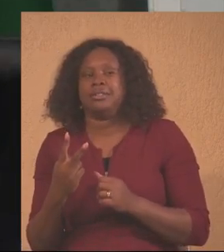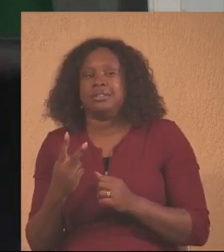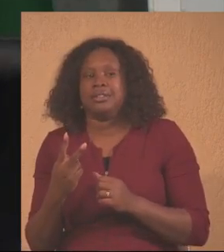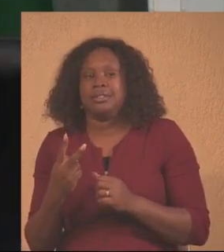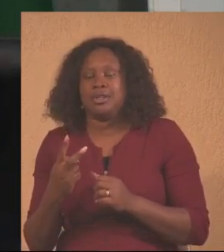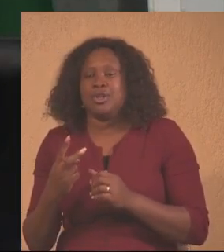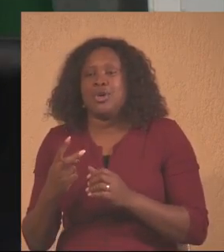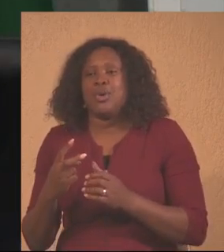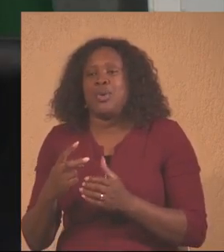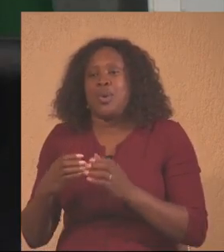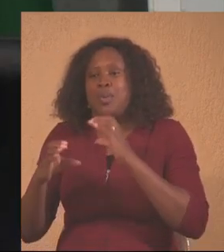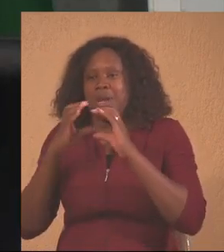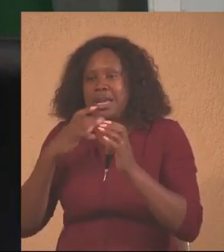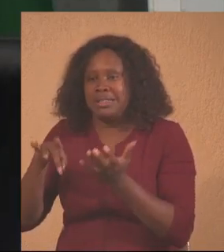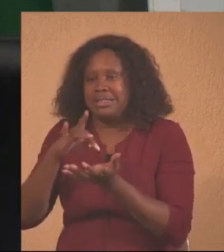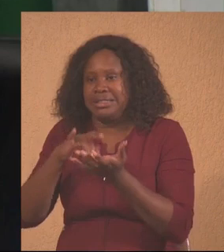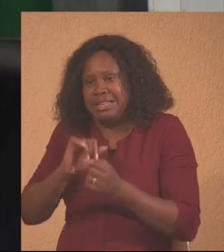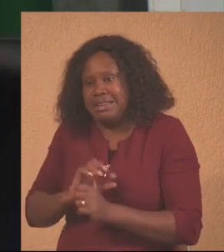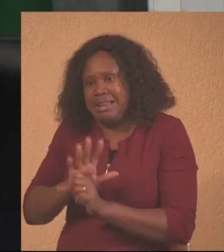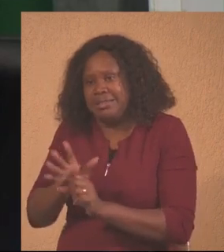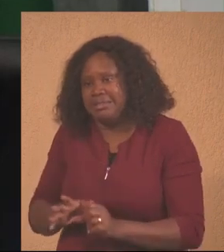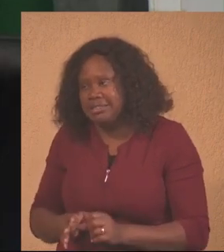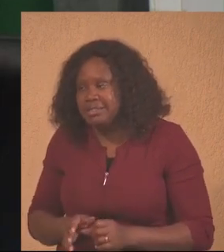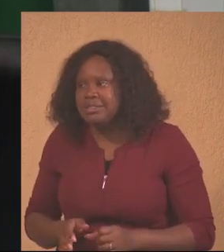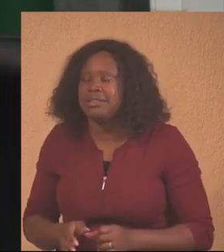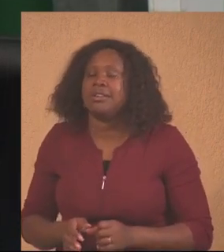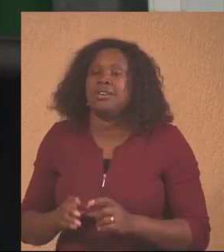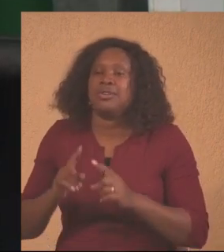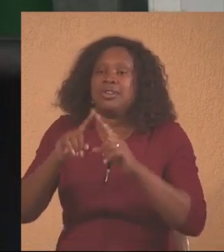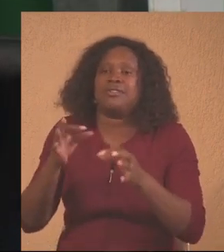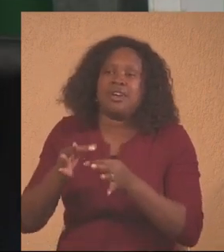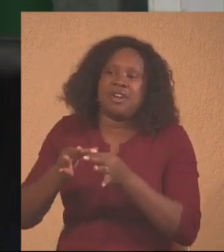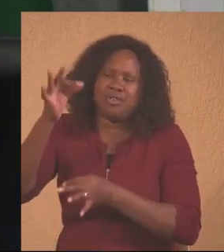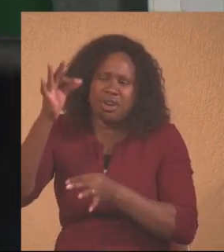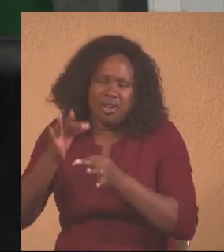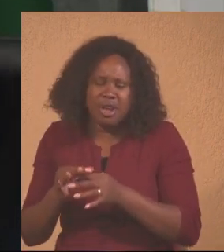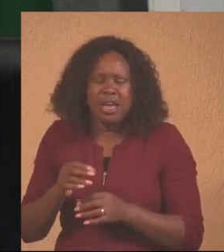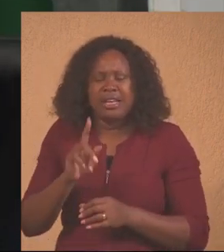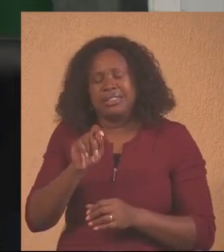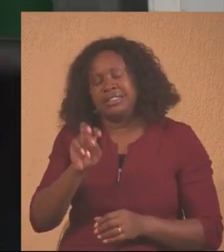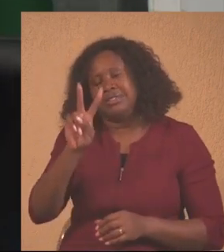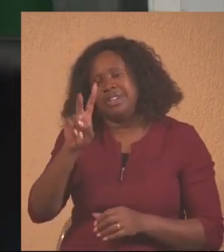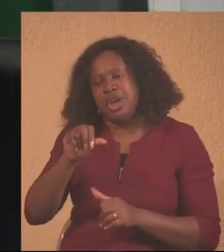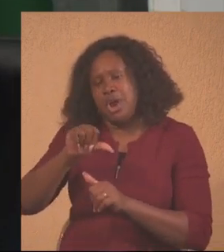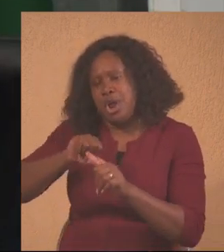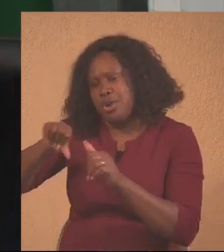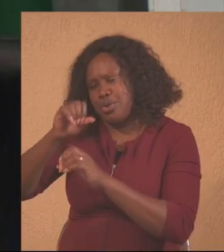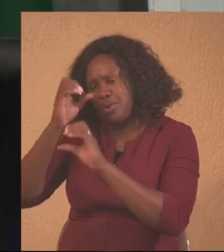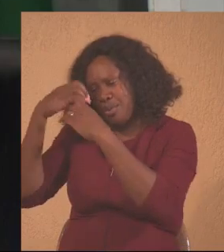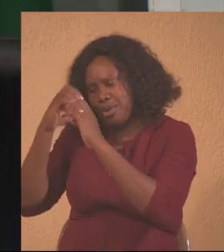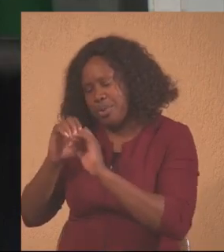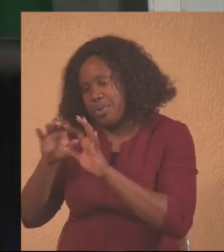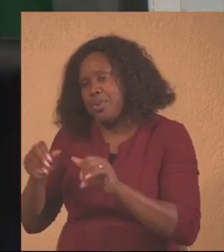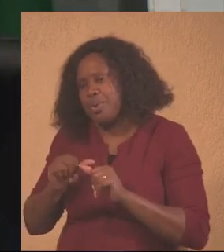here at the COVID-19 Communications Center on the different radio, TV, and social media channels. Continue sending